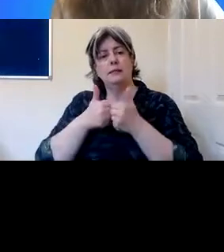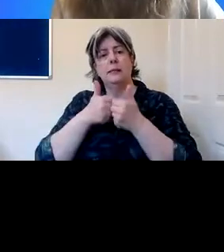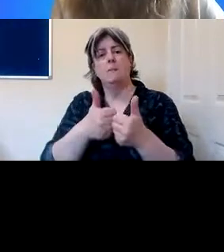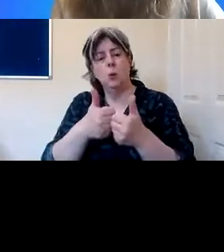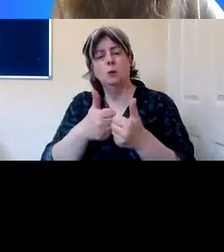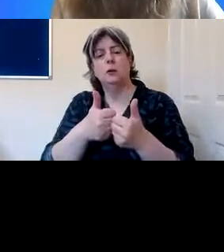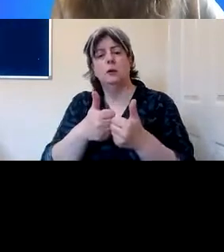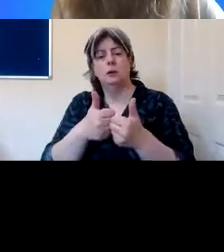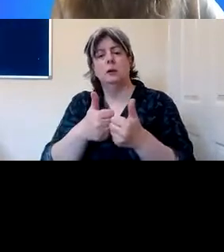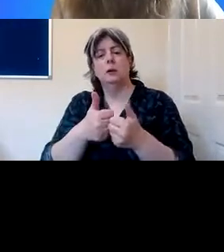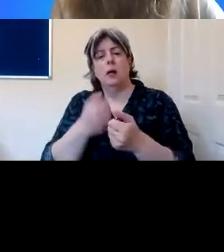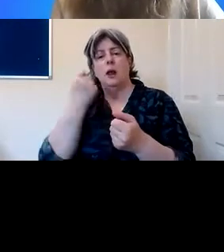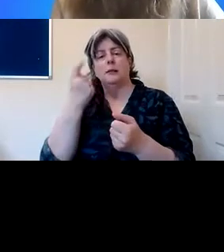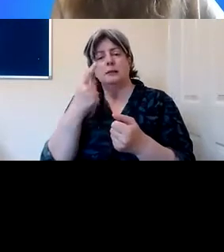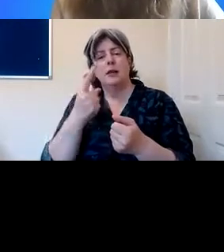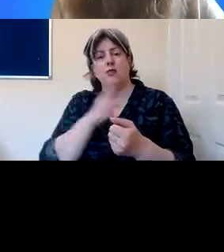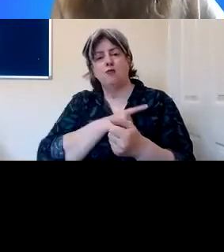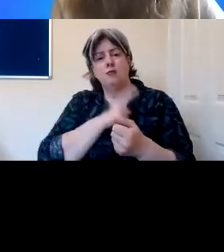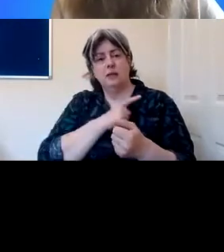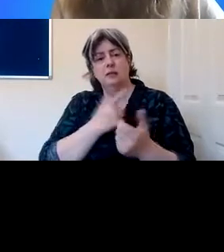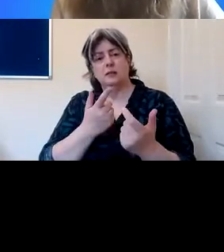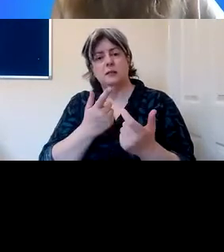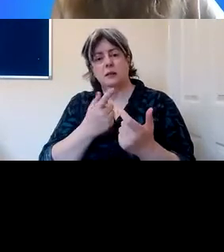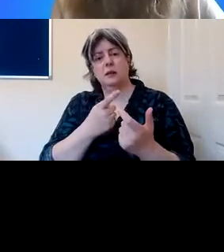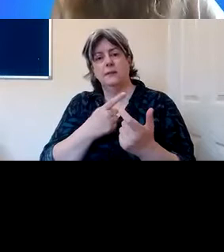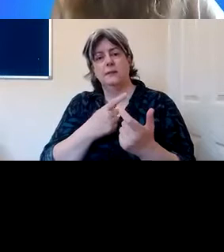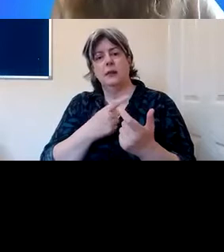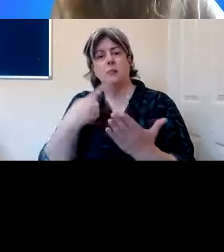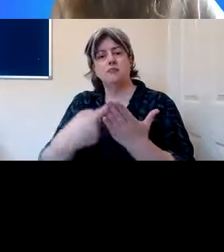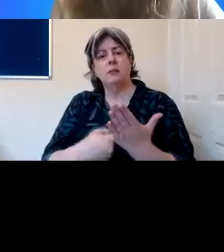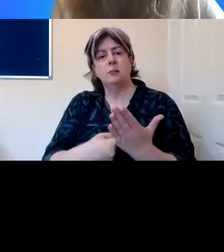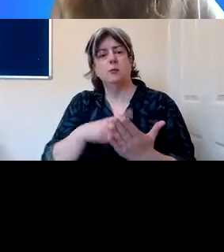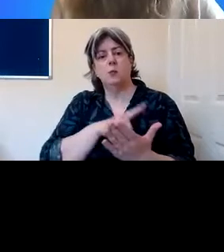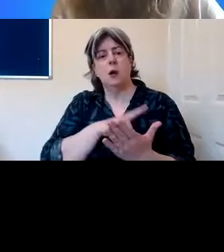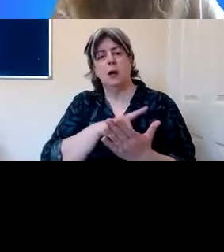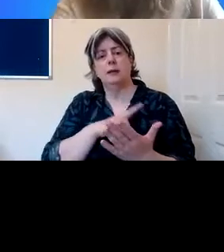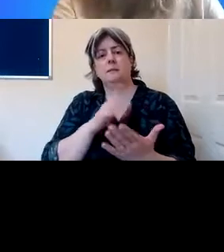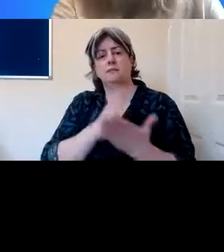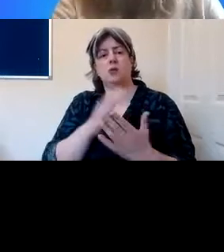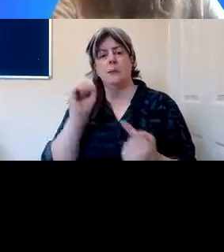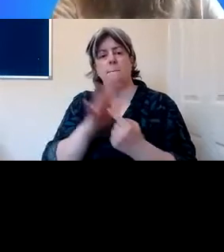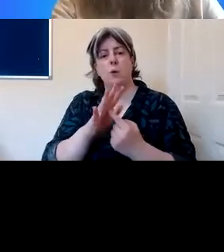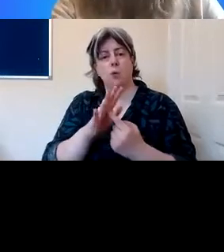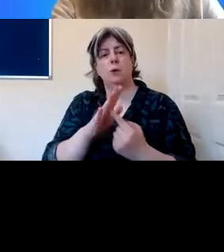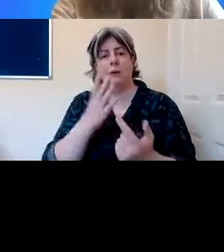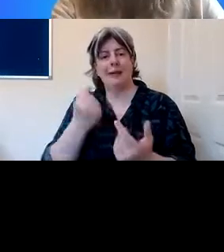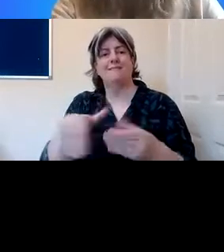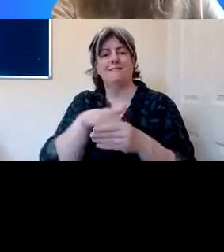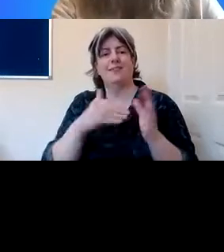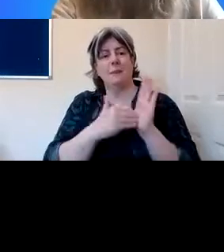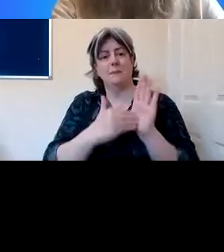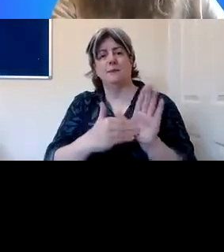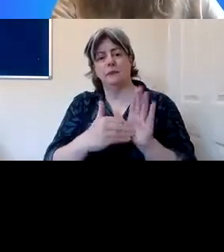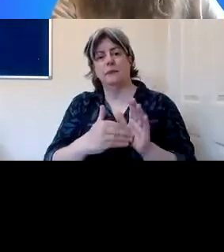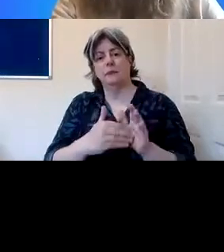the reasons why and the principles why this is so important. Indeed, it features in our manifesto. We understand and recognise the